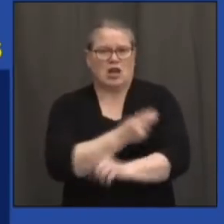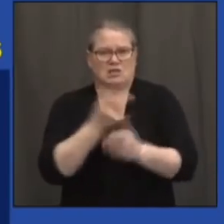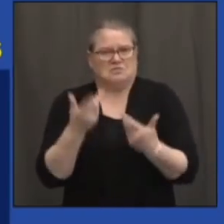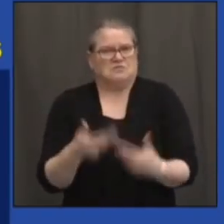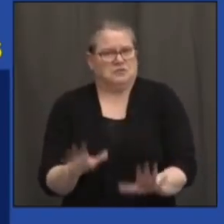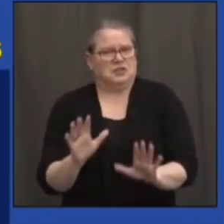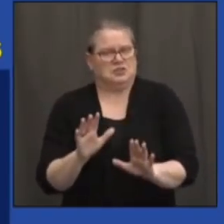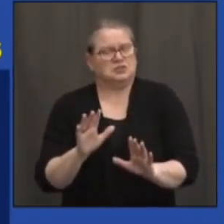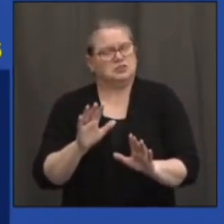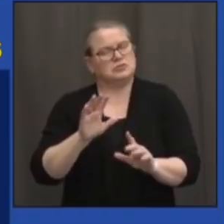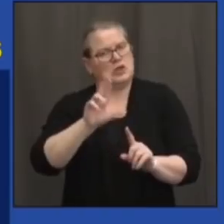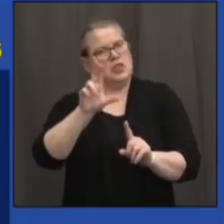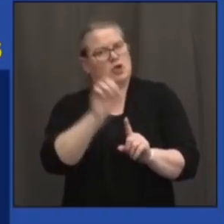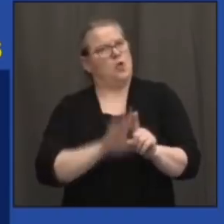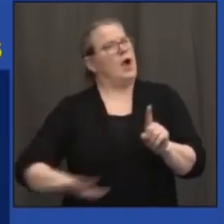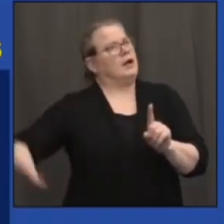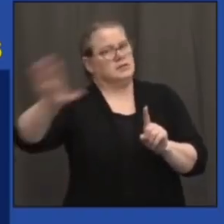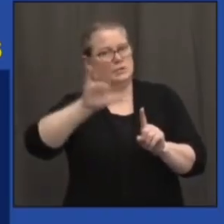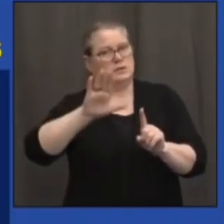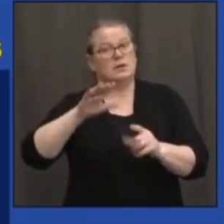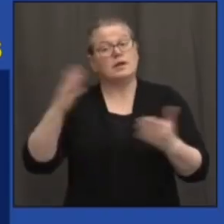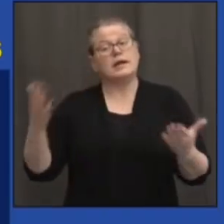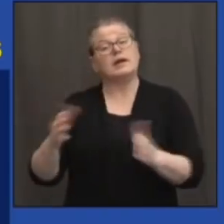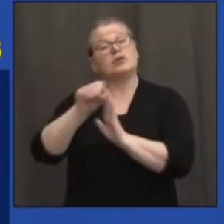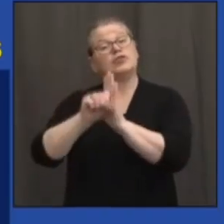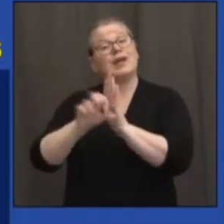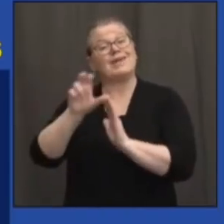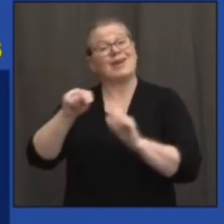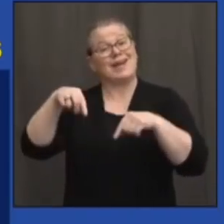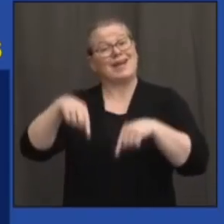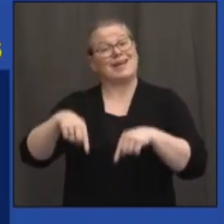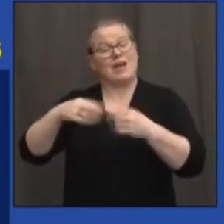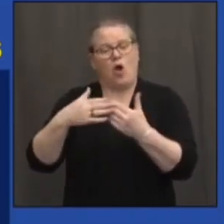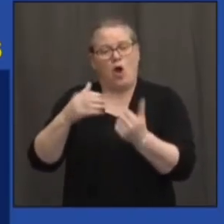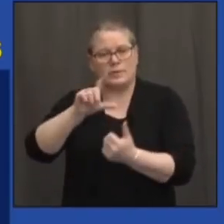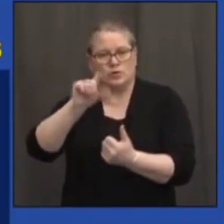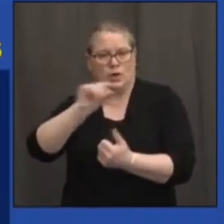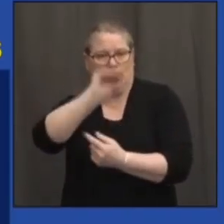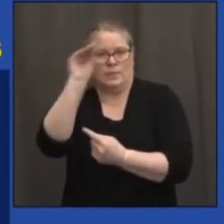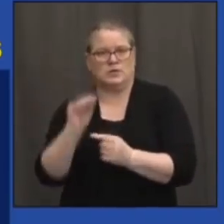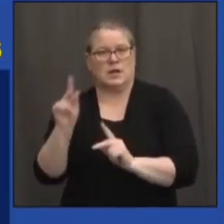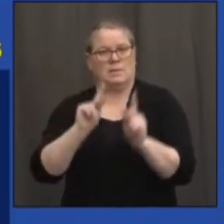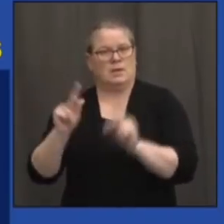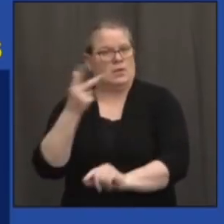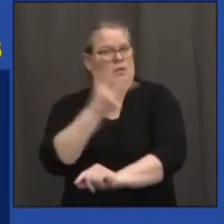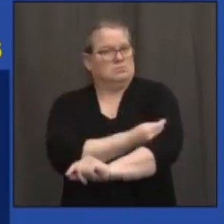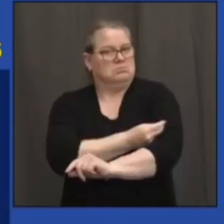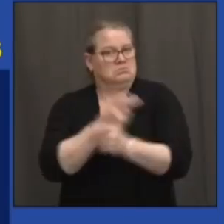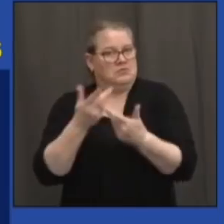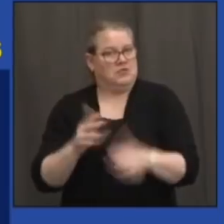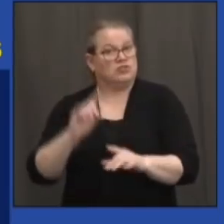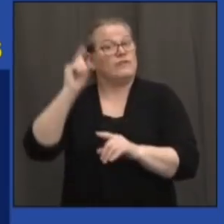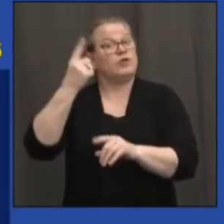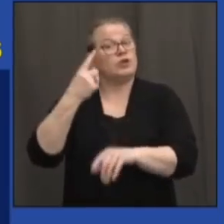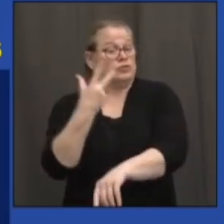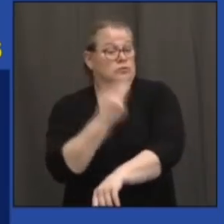first vaccination. In the state of Connecticut, it's almost 20%. What does that mean? That means